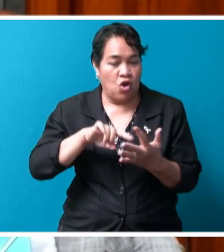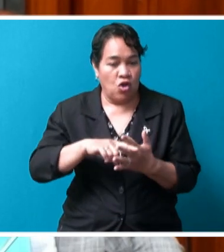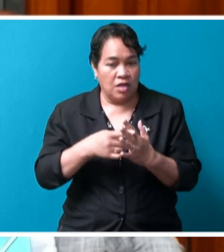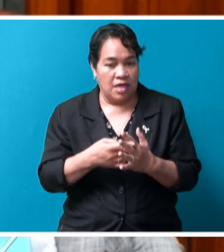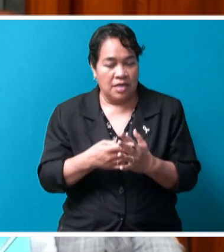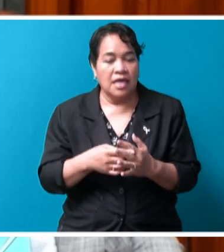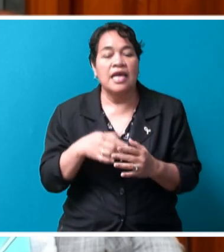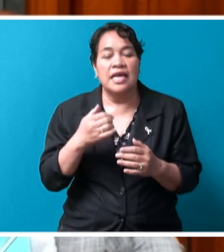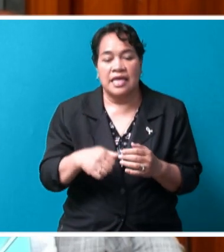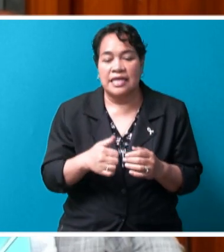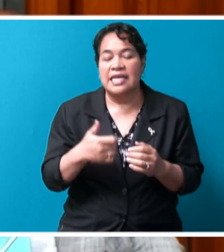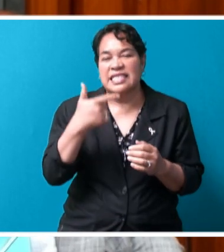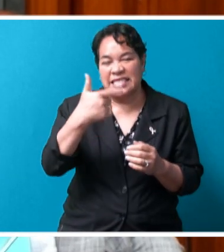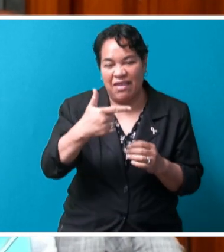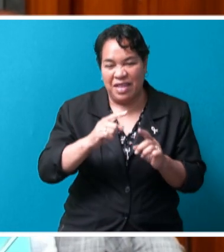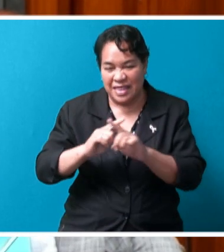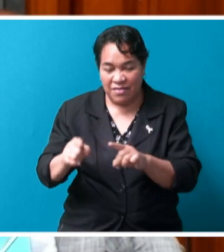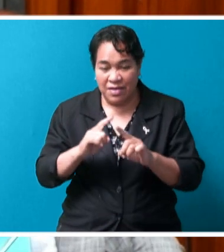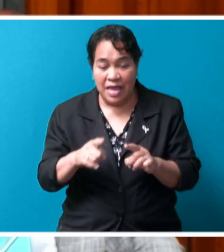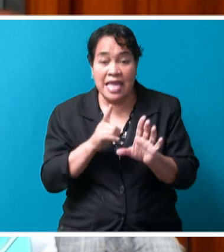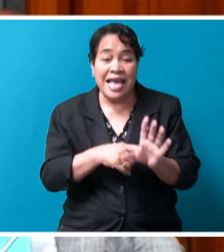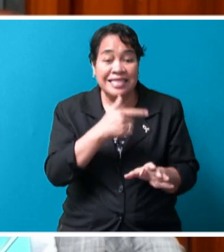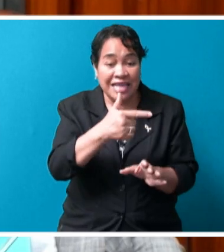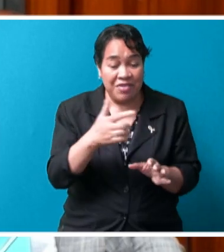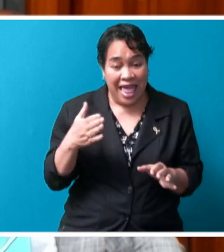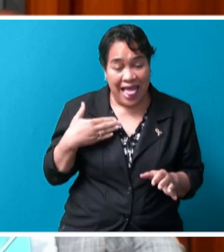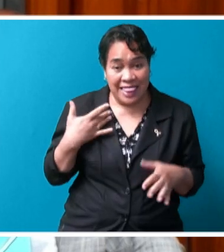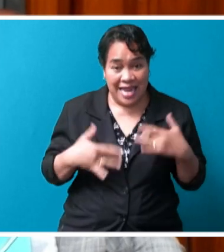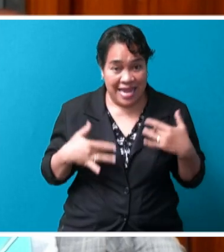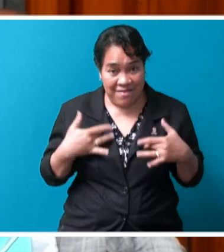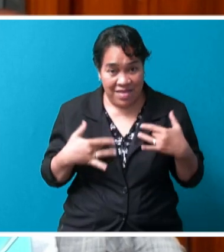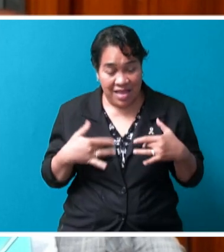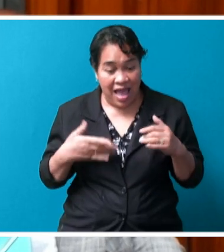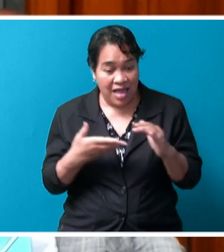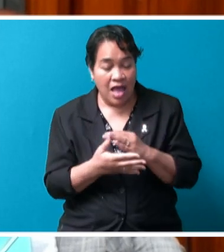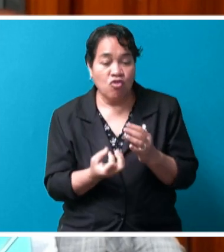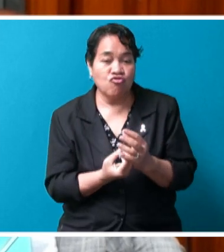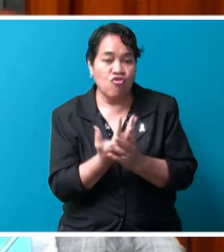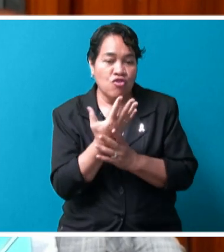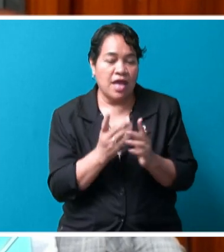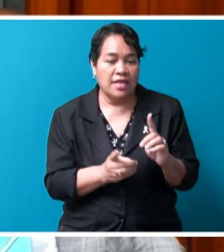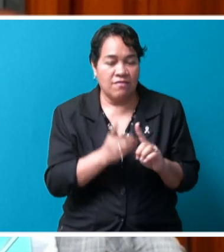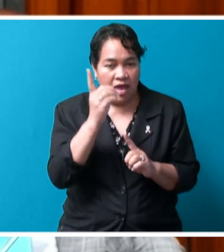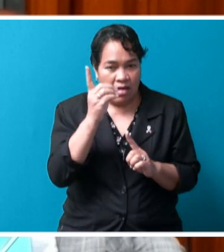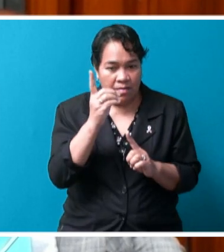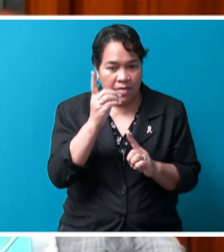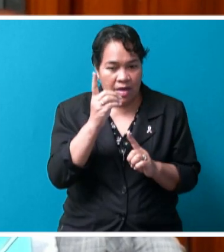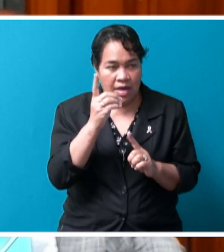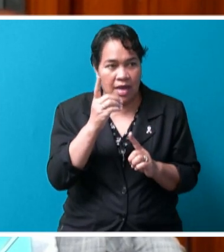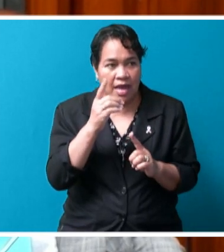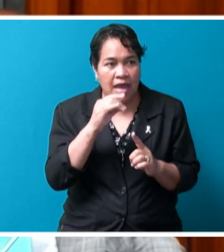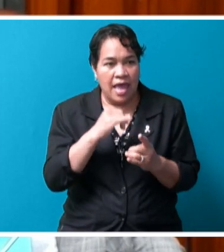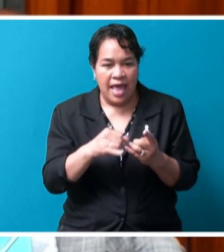curriculum areas. In Year 7, Healthy Living, under the strand Growth, Development, and the sub-strand